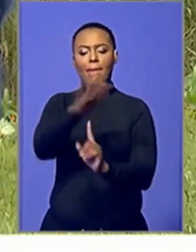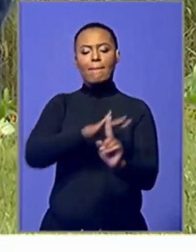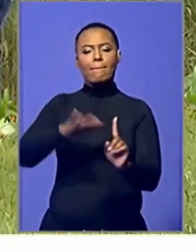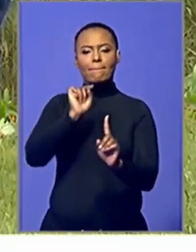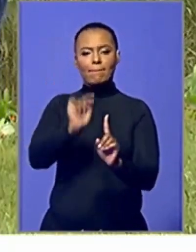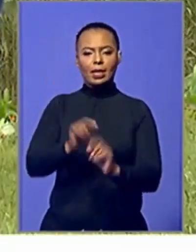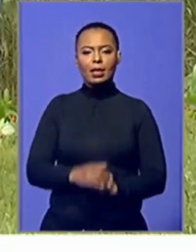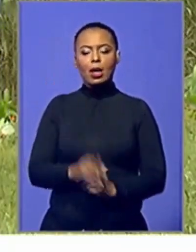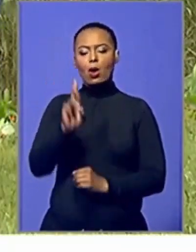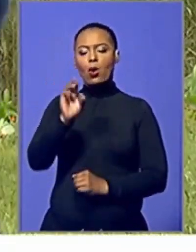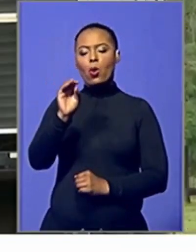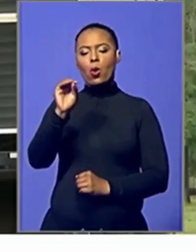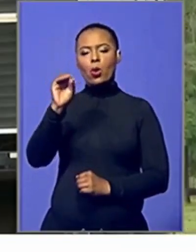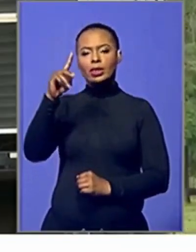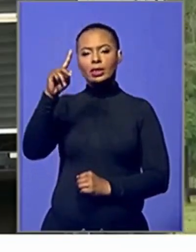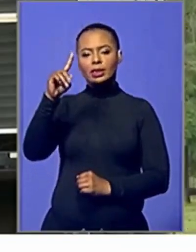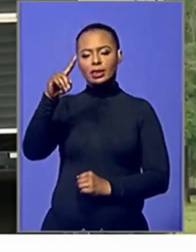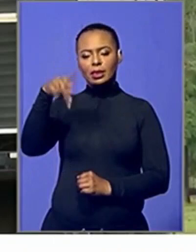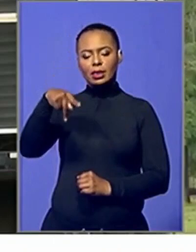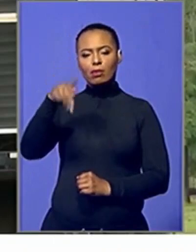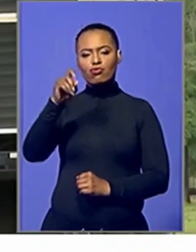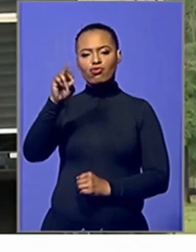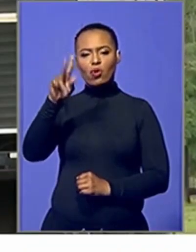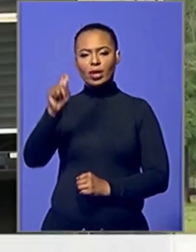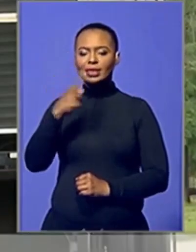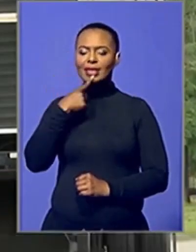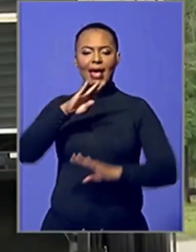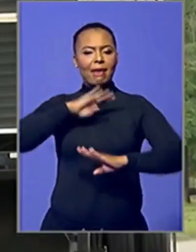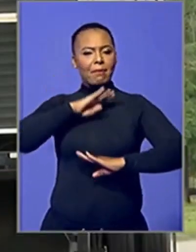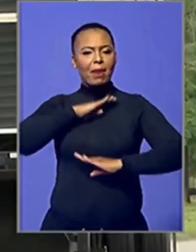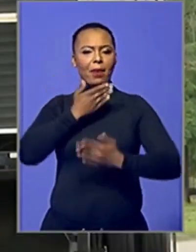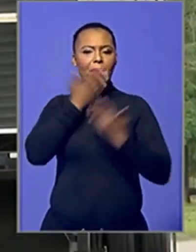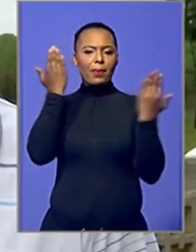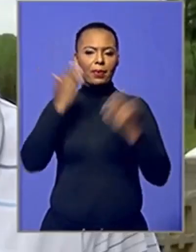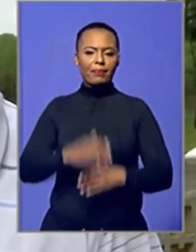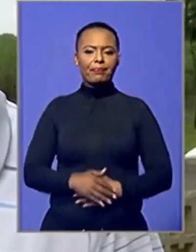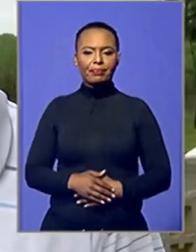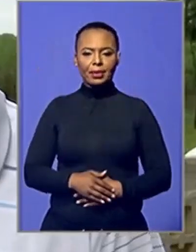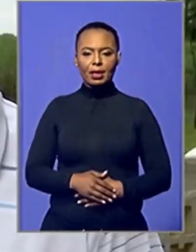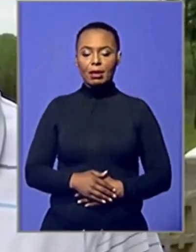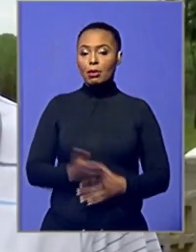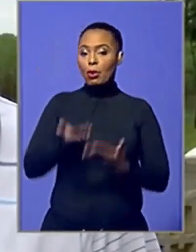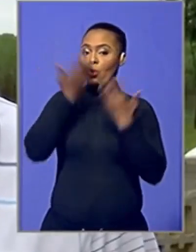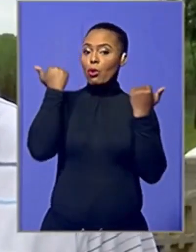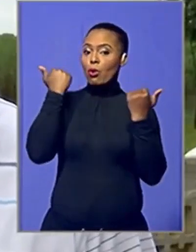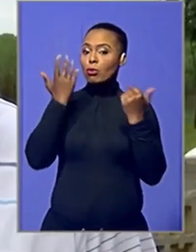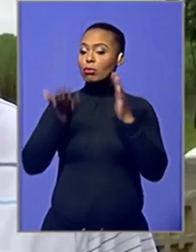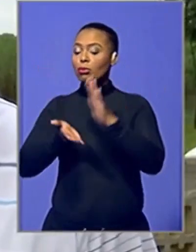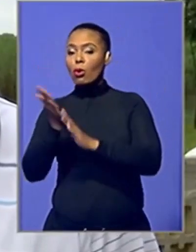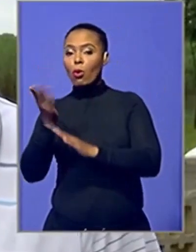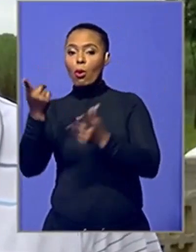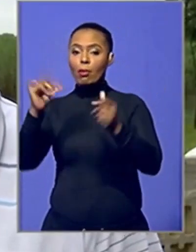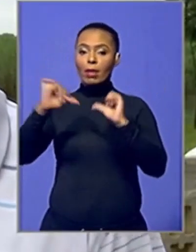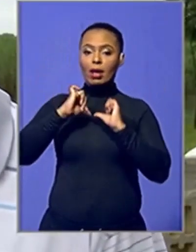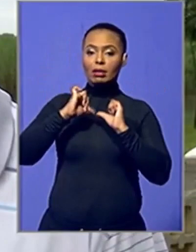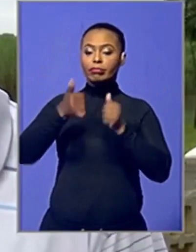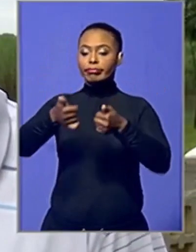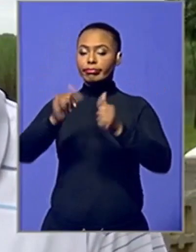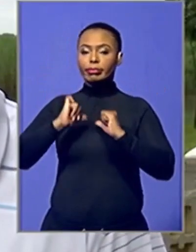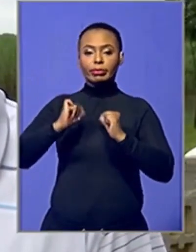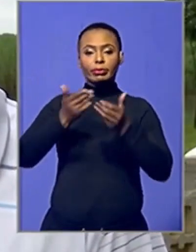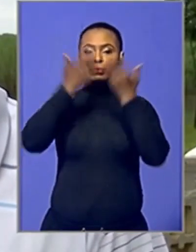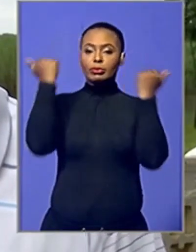kenyelletsang Report le North Cliff ba ntse ba sa kgotsofala. We don't know whether we're coming or going. Every day is a different challenge because we don't know